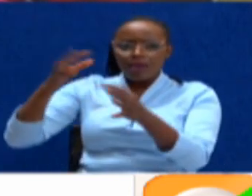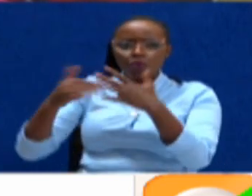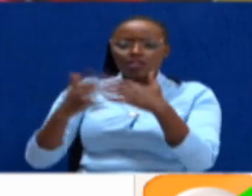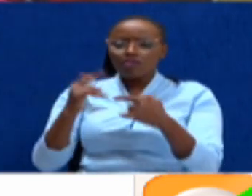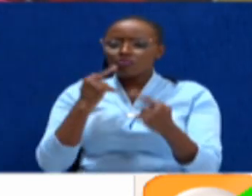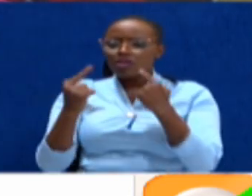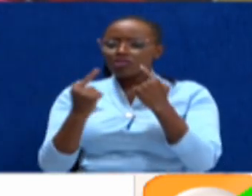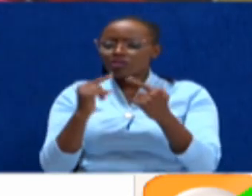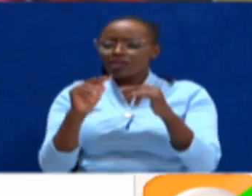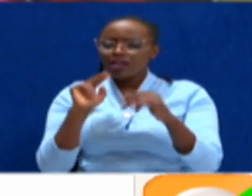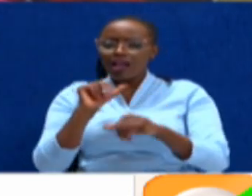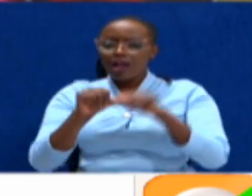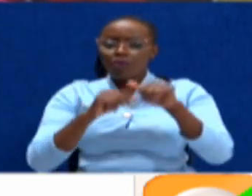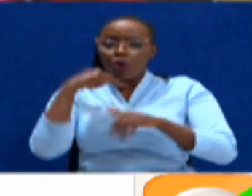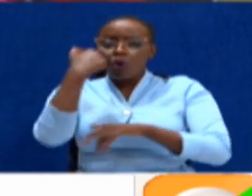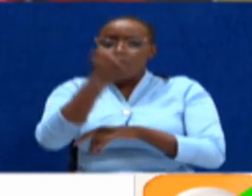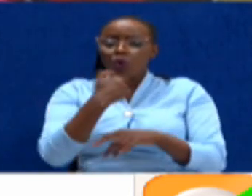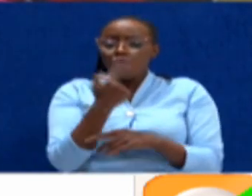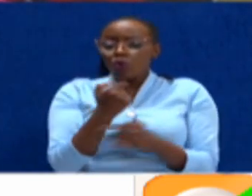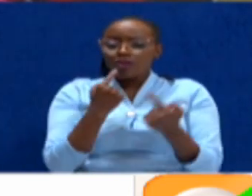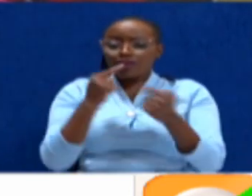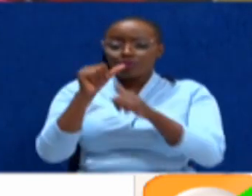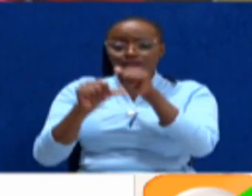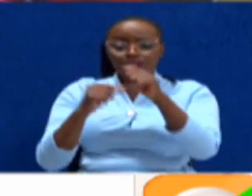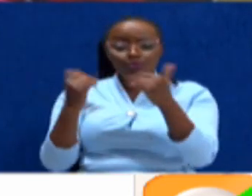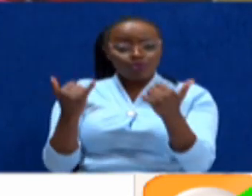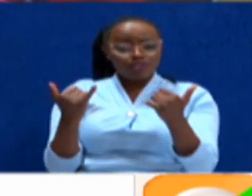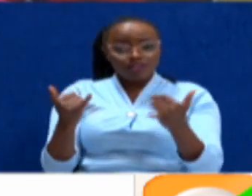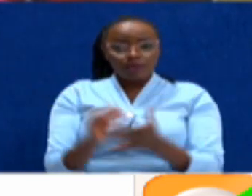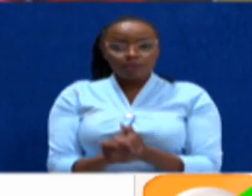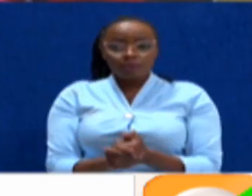what we are talking about or who we are talking about. Yeah, the dynamics...